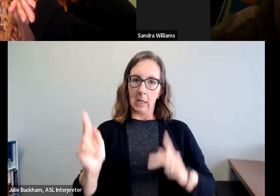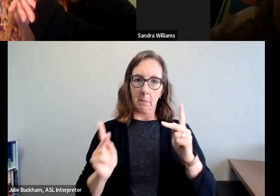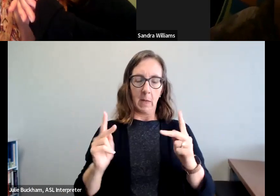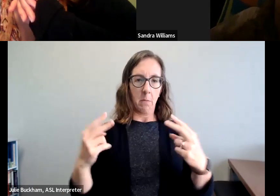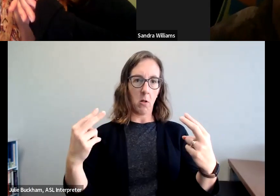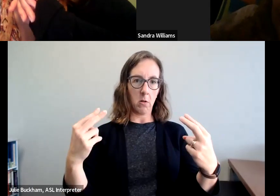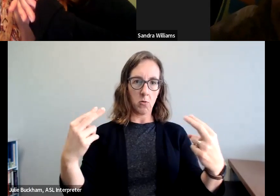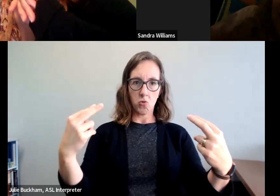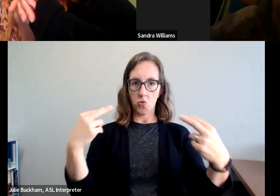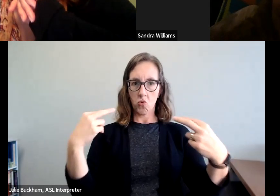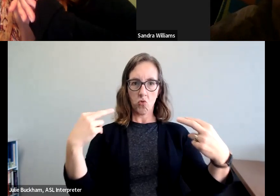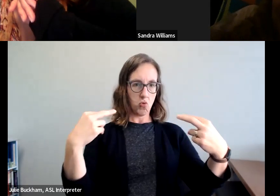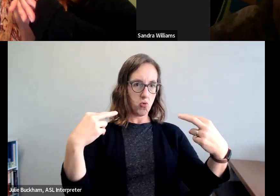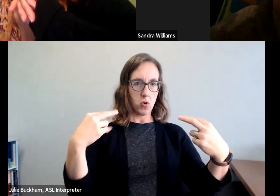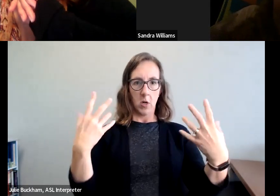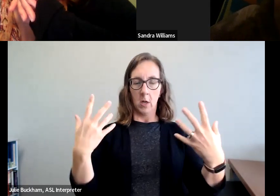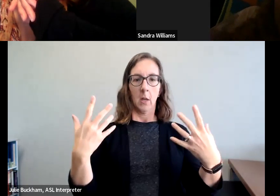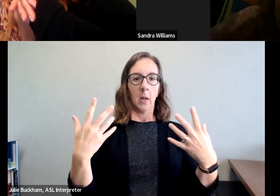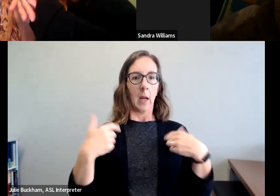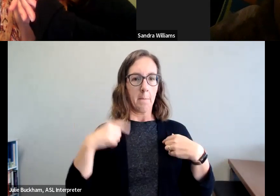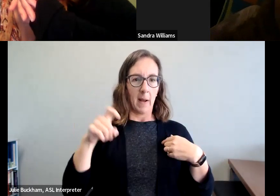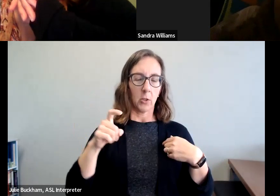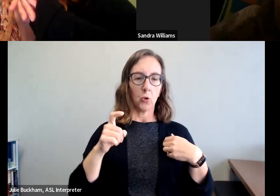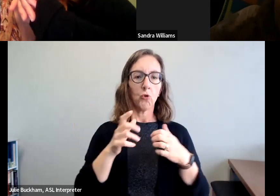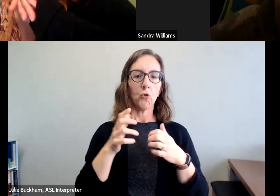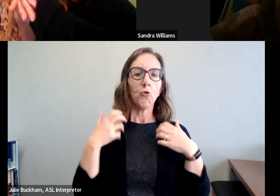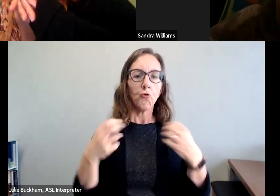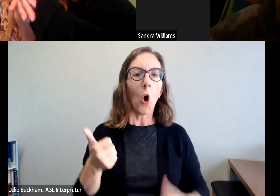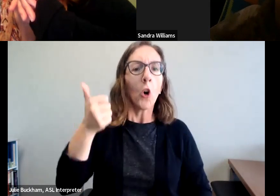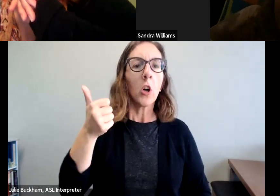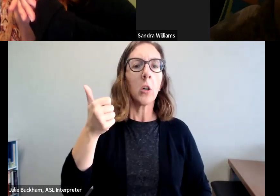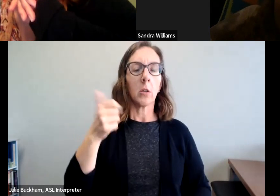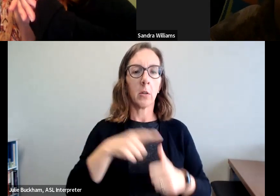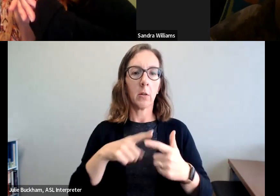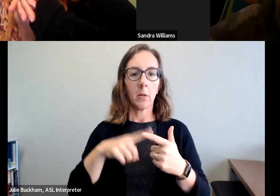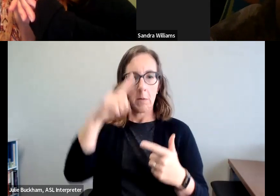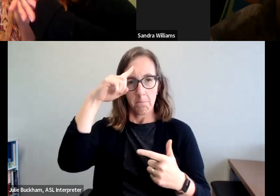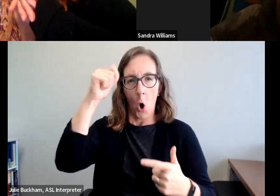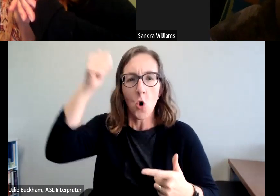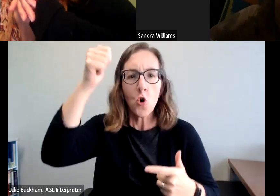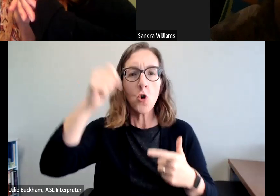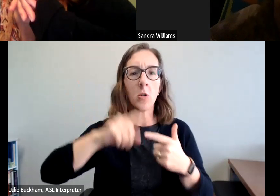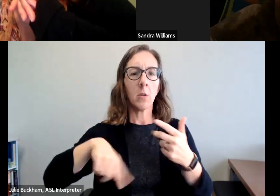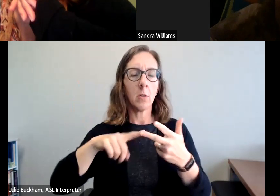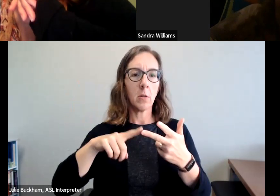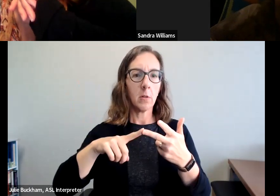made to feel that you have to be stronger, brighter,